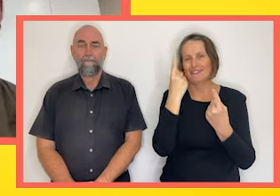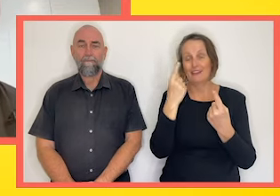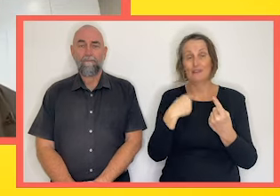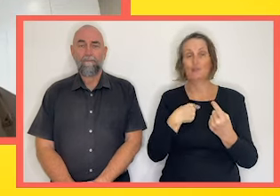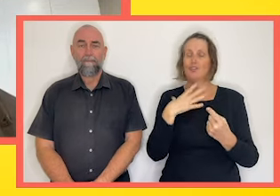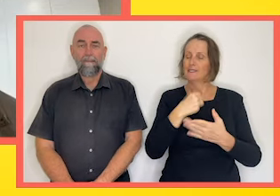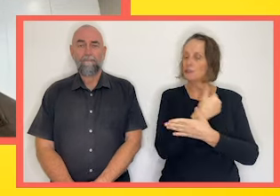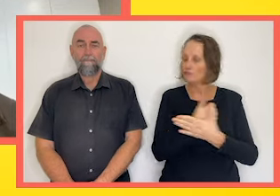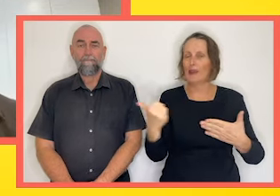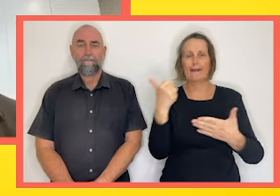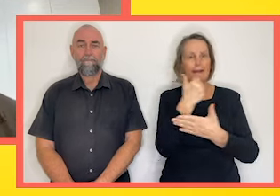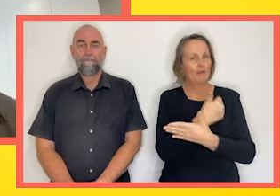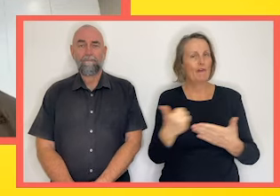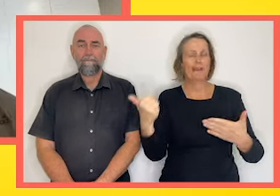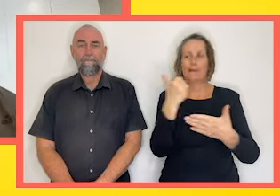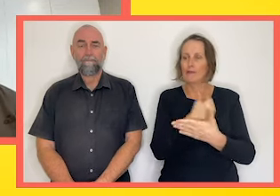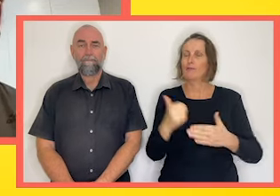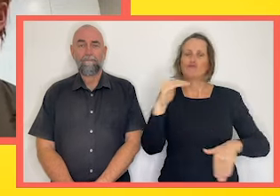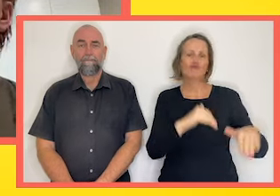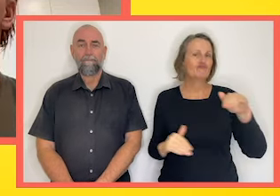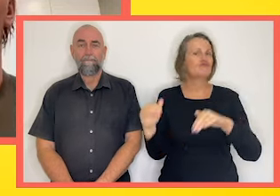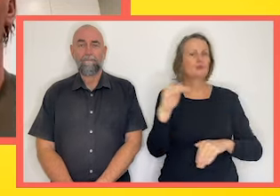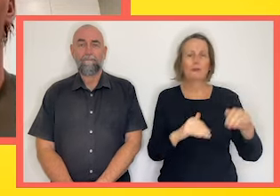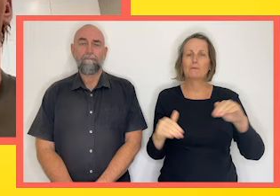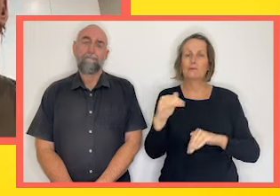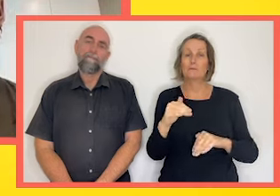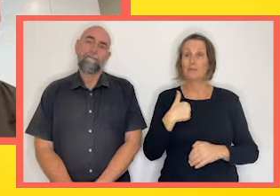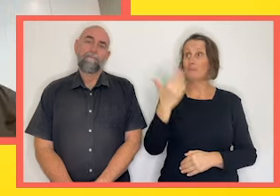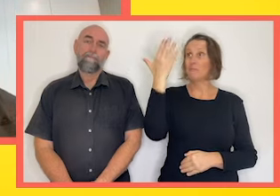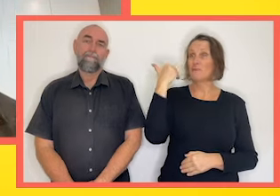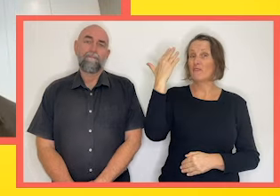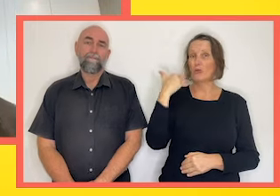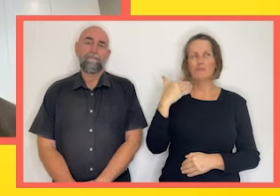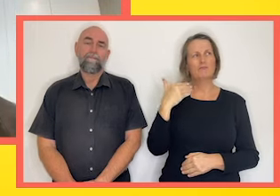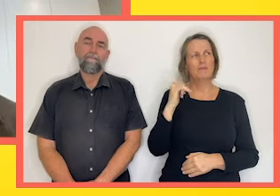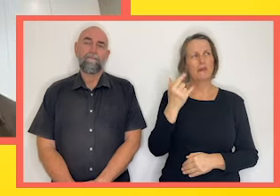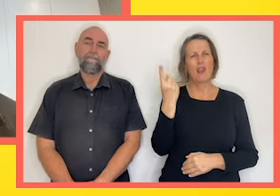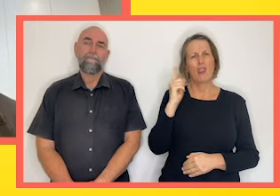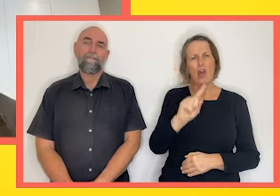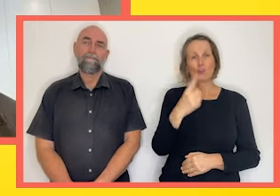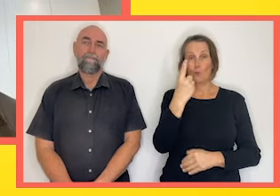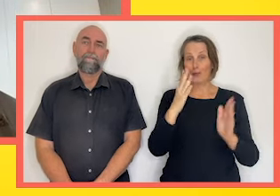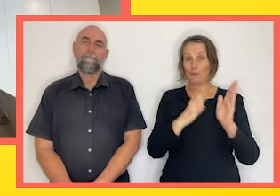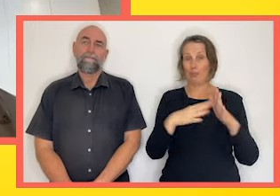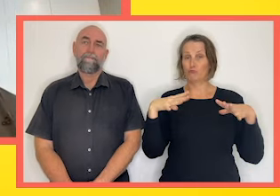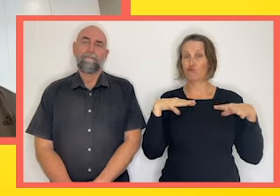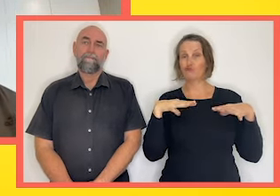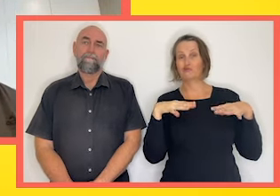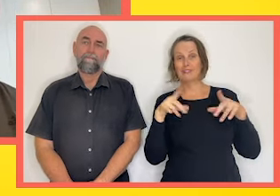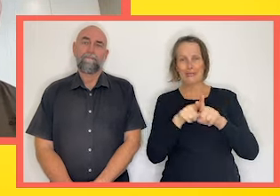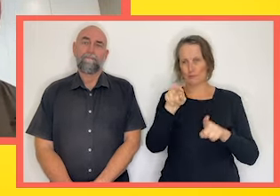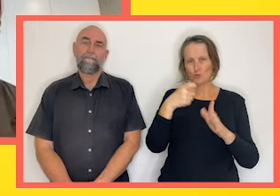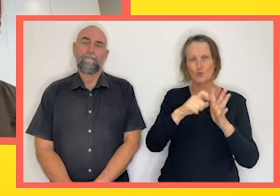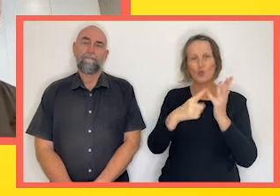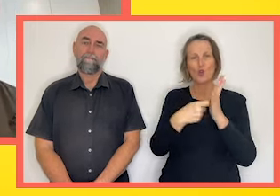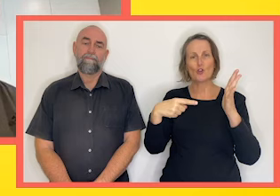just consistency. Like, I came back, I took a month off after Com Games last year, and similar to you,